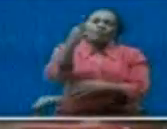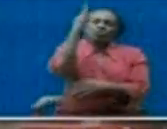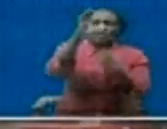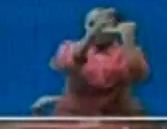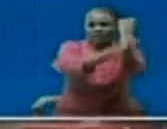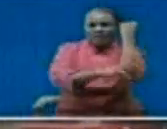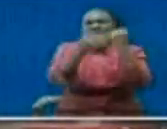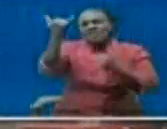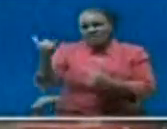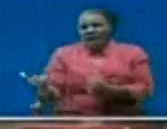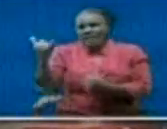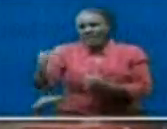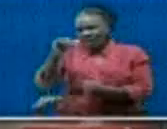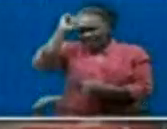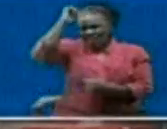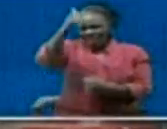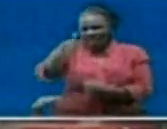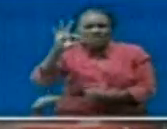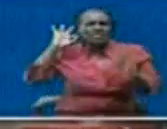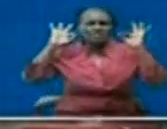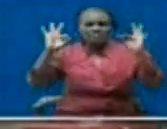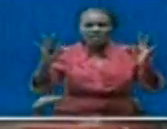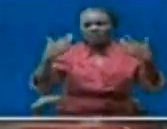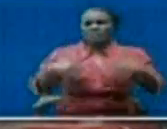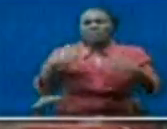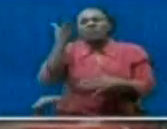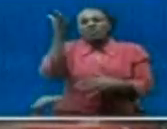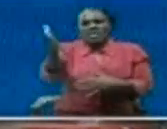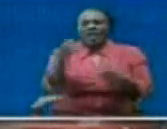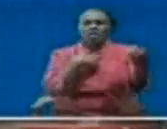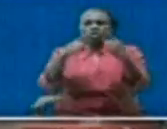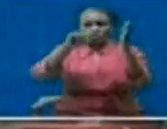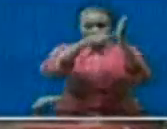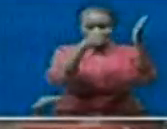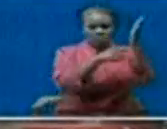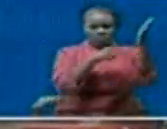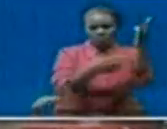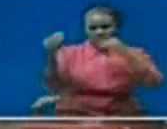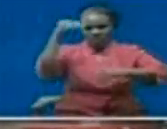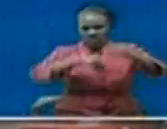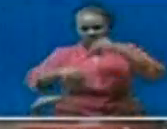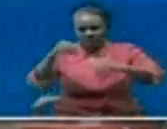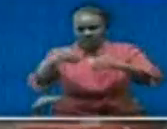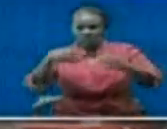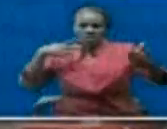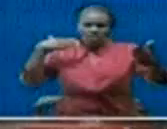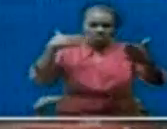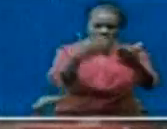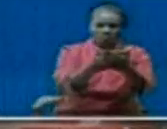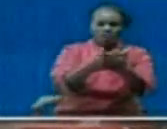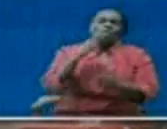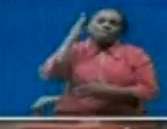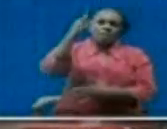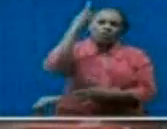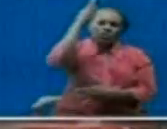are young, bright, smart people out there, and we're talking issues from referenda to